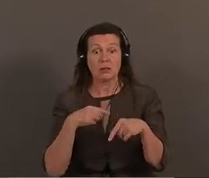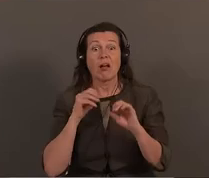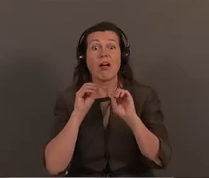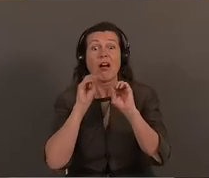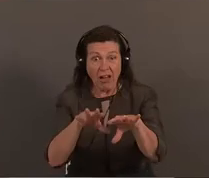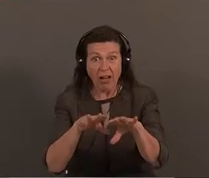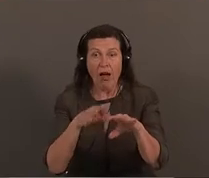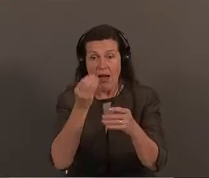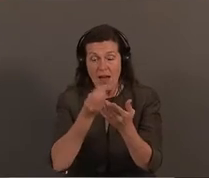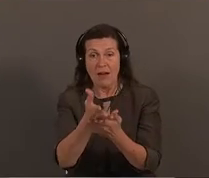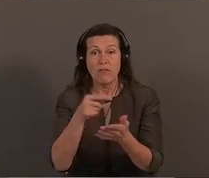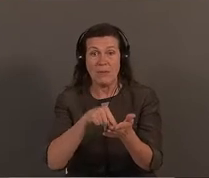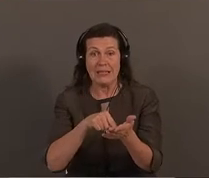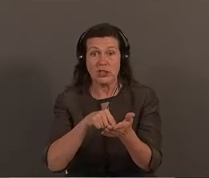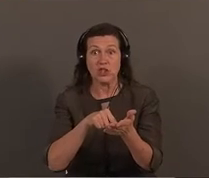because